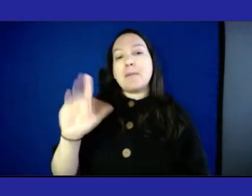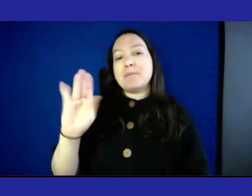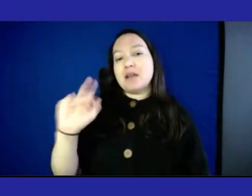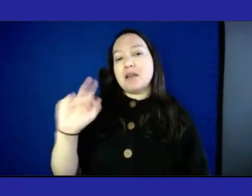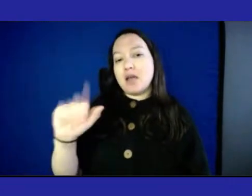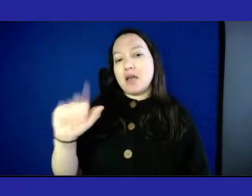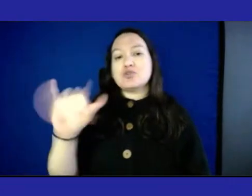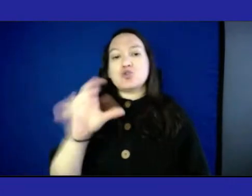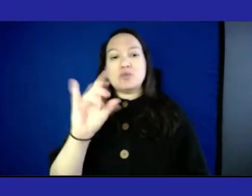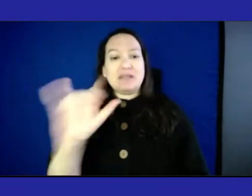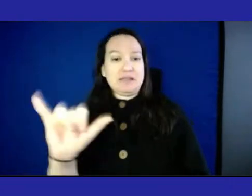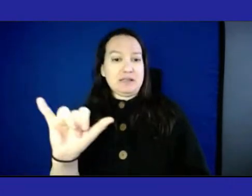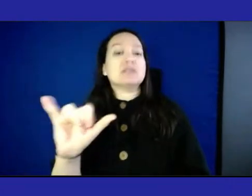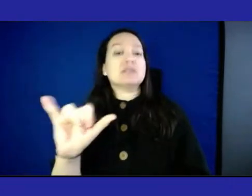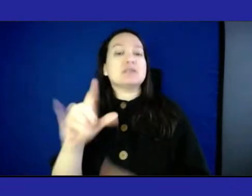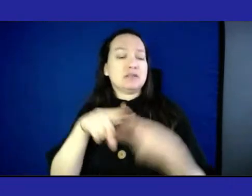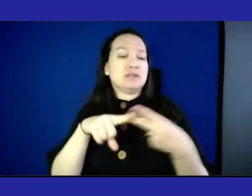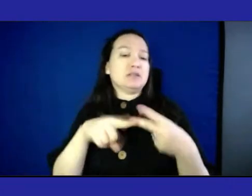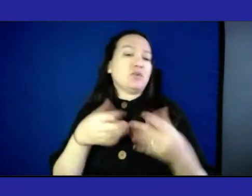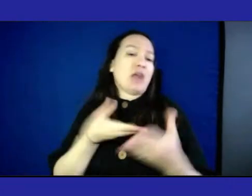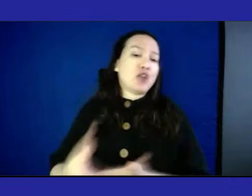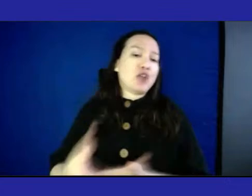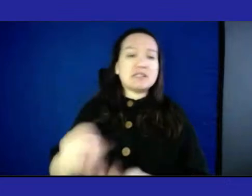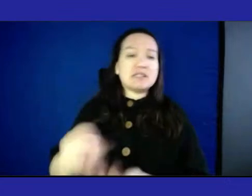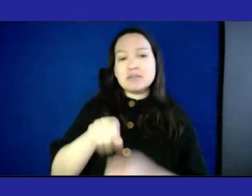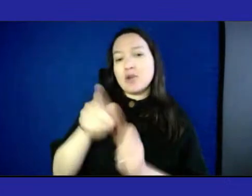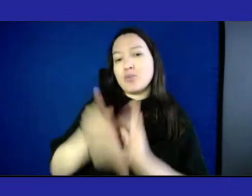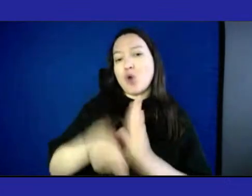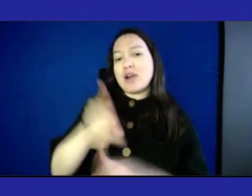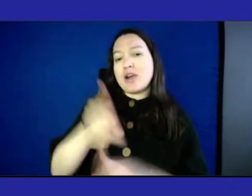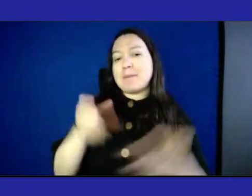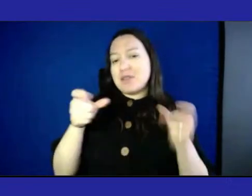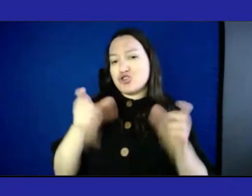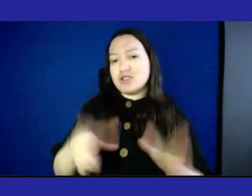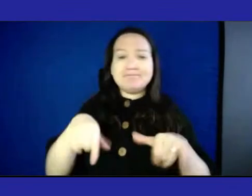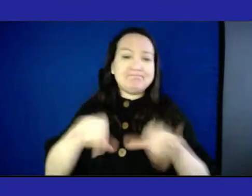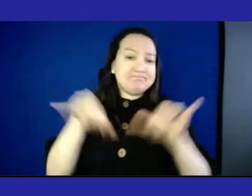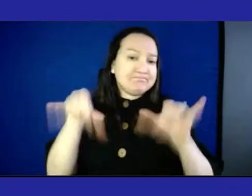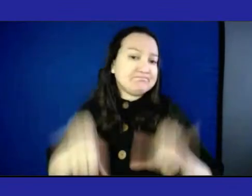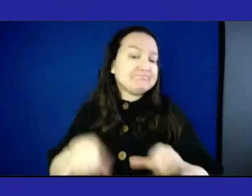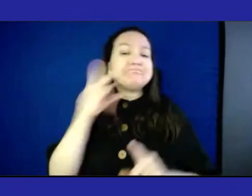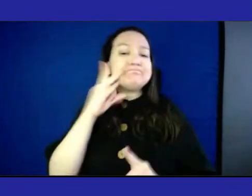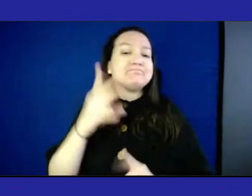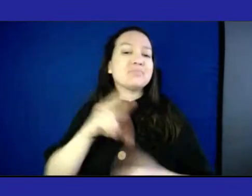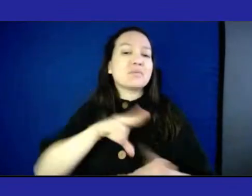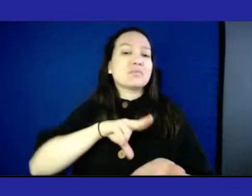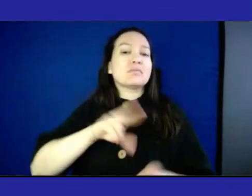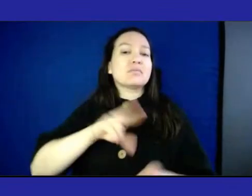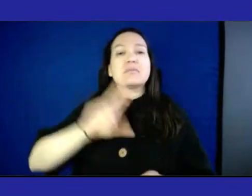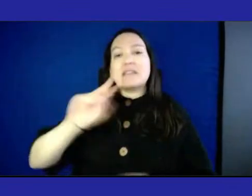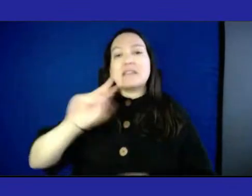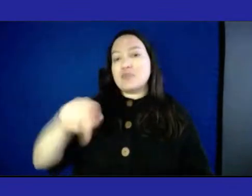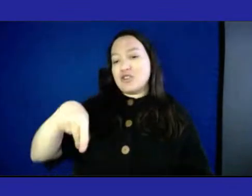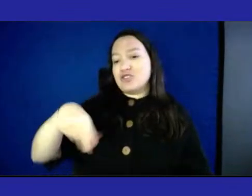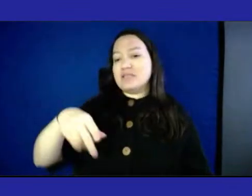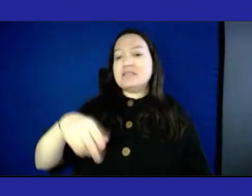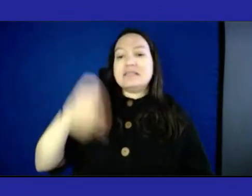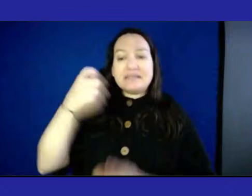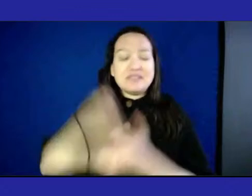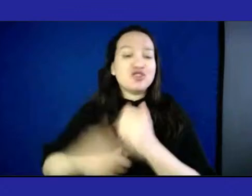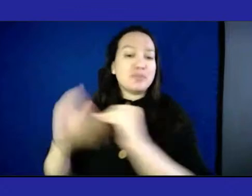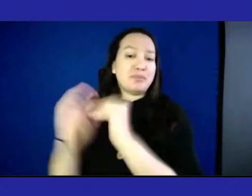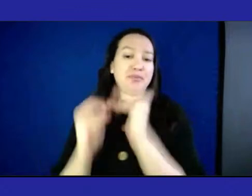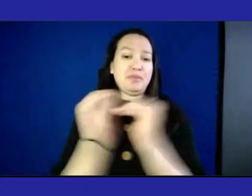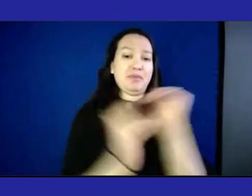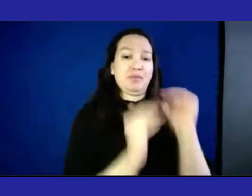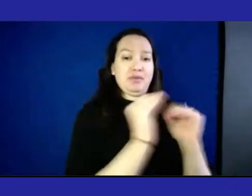was hired to be a program manager for the system and oversees a lot of the nurse practitioners at each of the sites who are implementing the